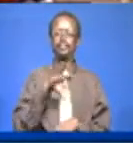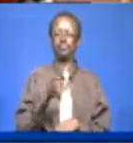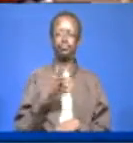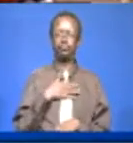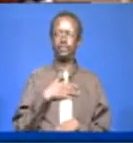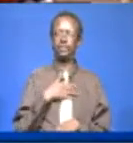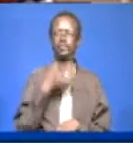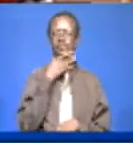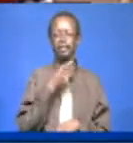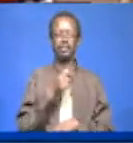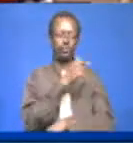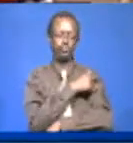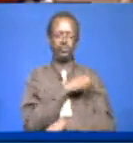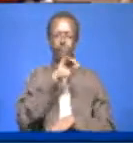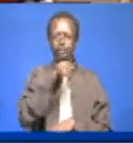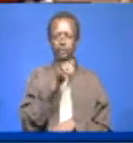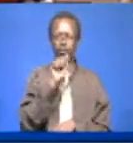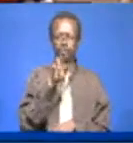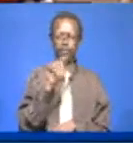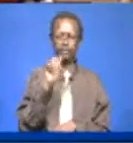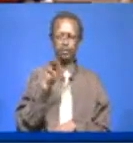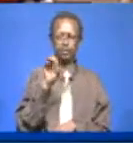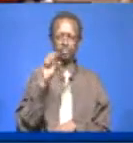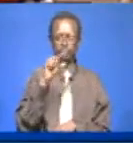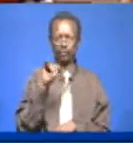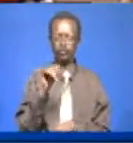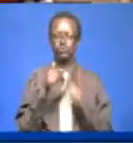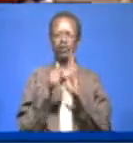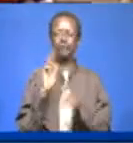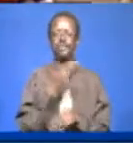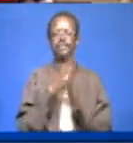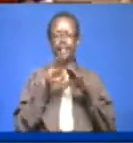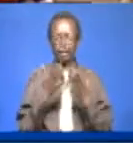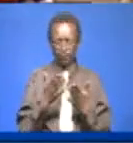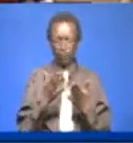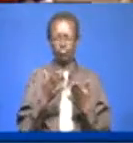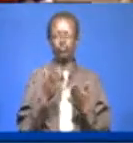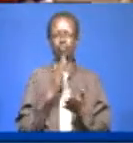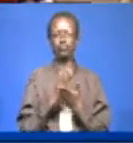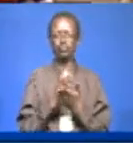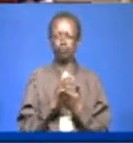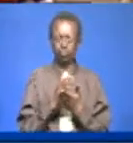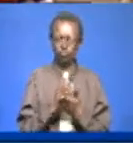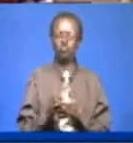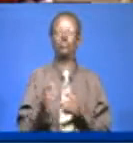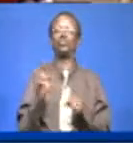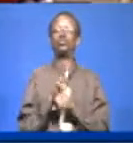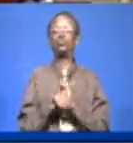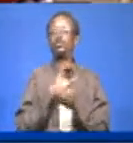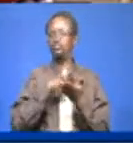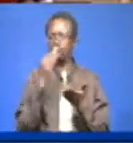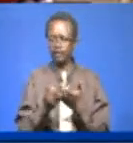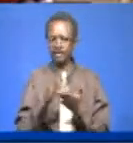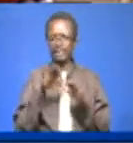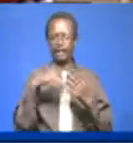Hospital, coming up and showing us how it runs the facility, how it accounts for funds, how services